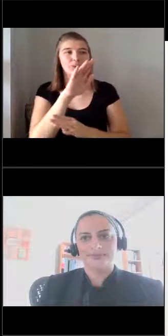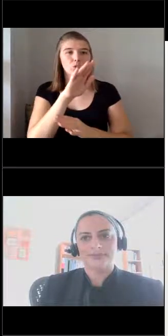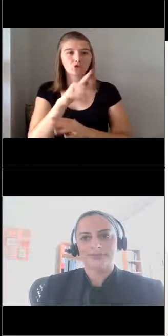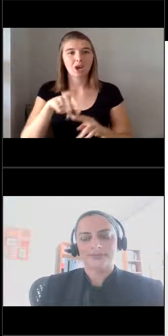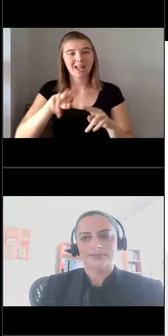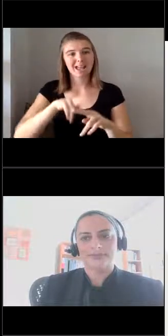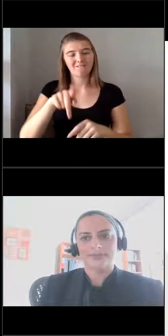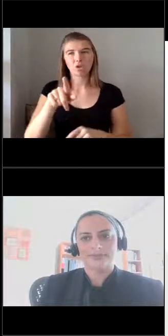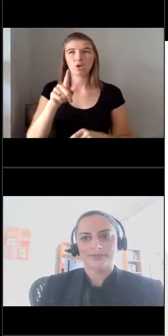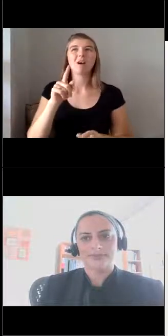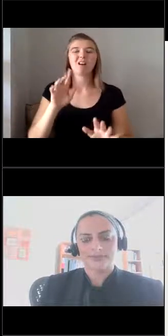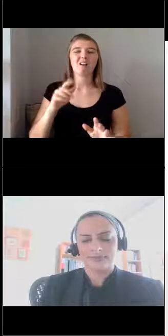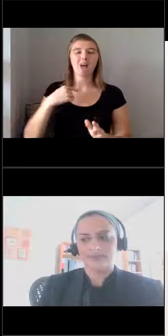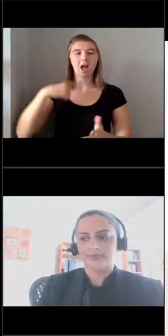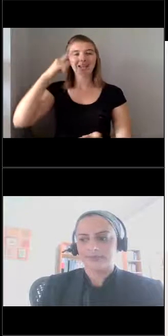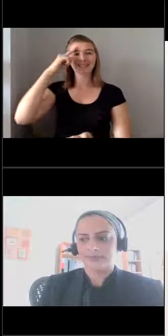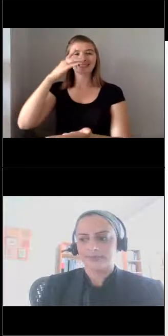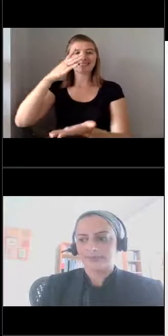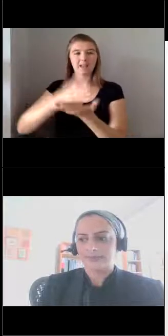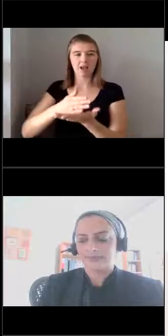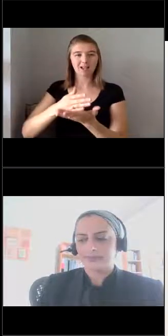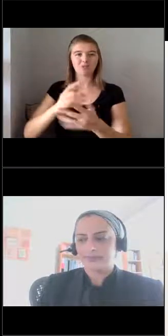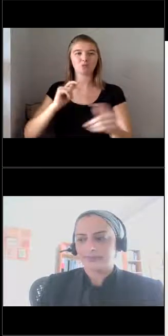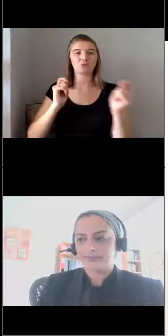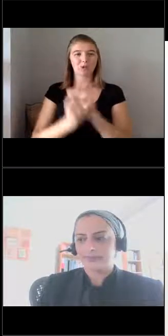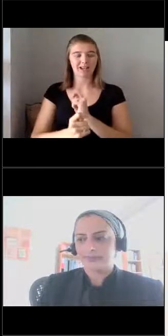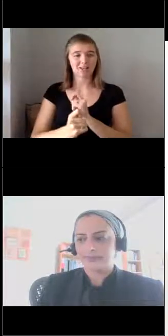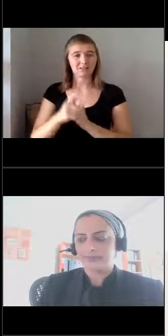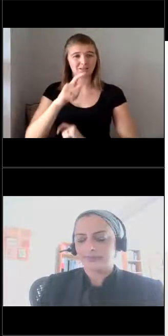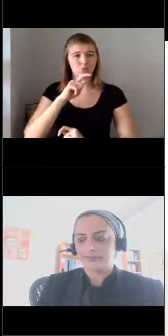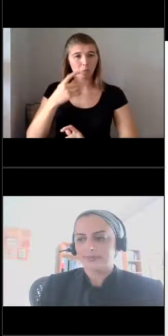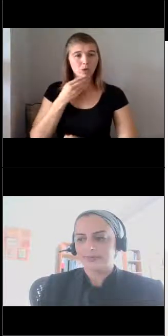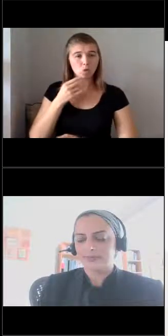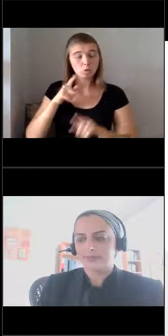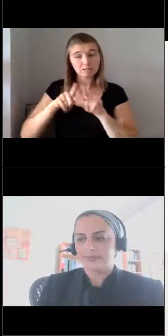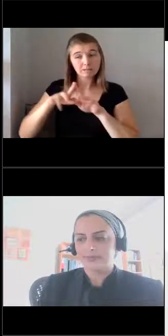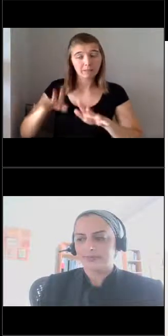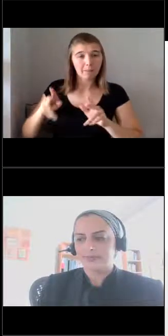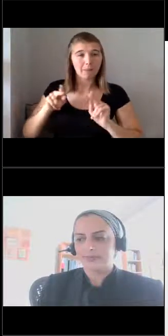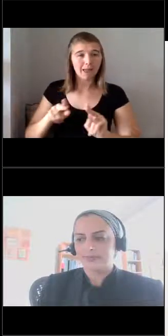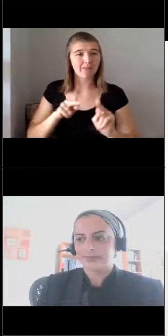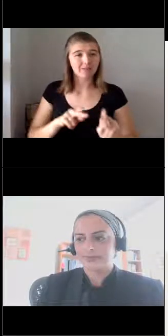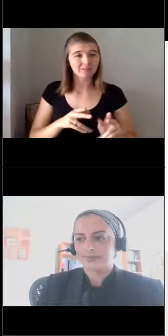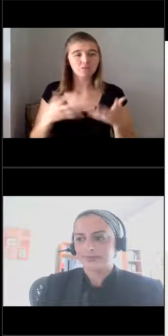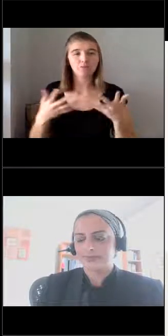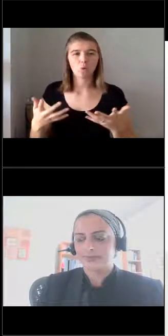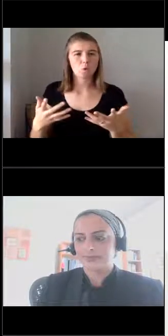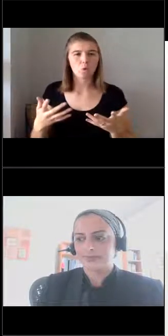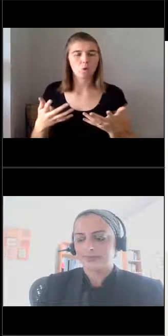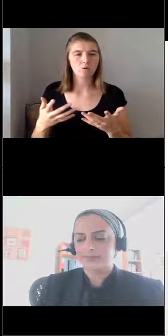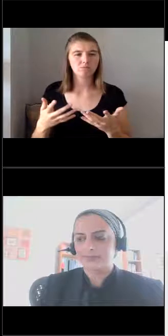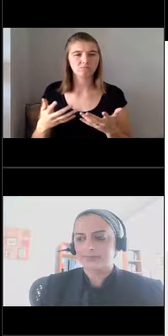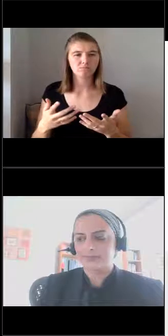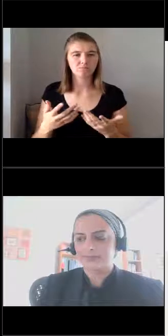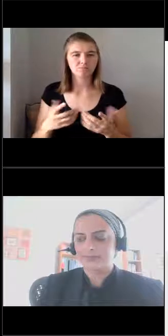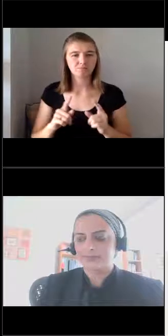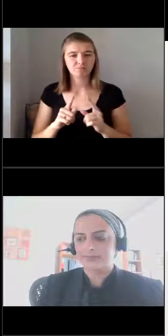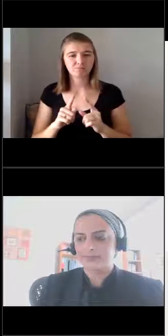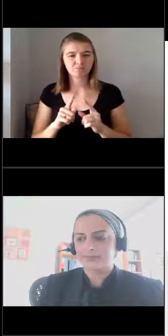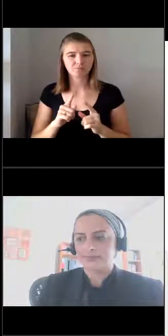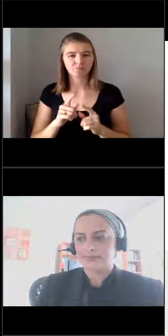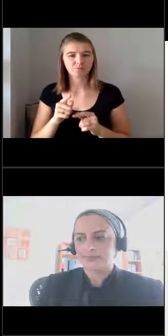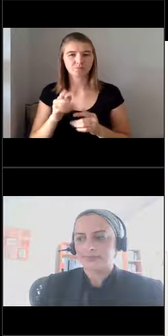it's a voluntary change rather than an involuntary change that's been forced upon us. Has there been anything from COVID that's really made you think, well, next time